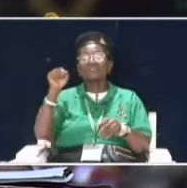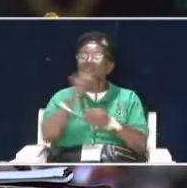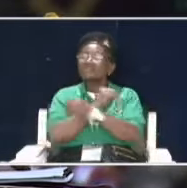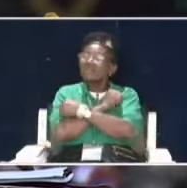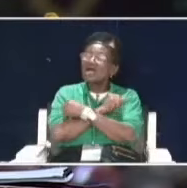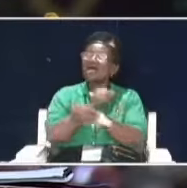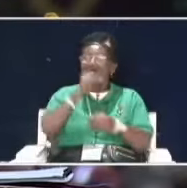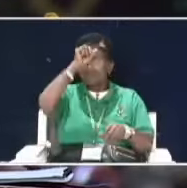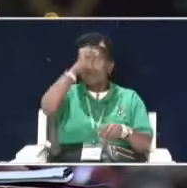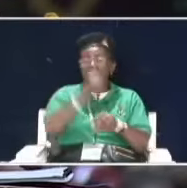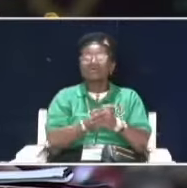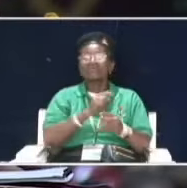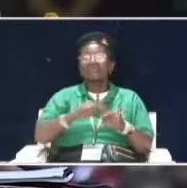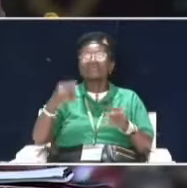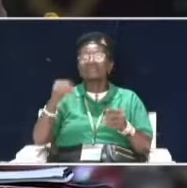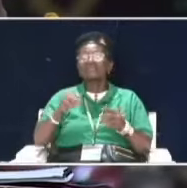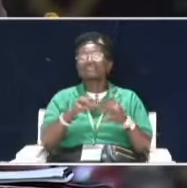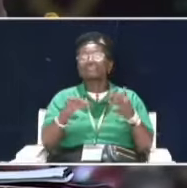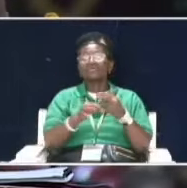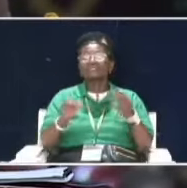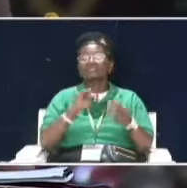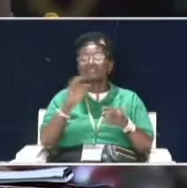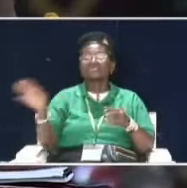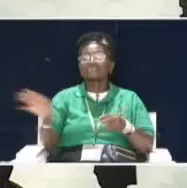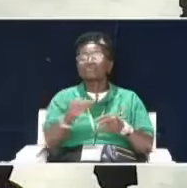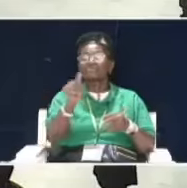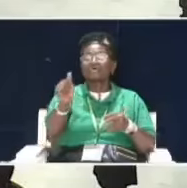is yours. I'm counting now.